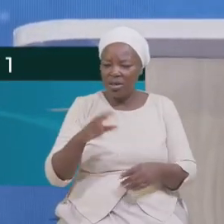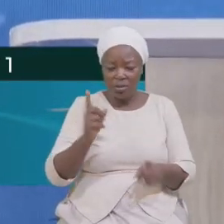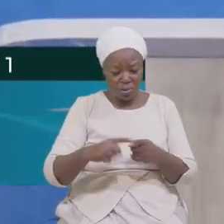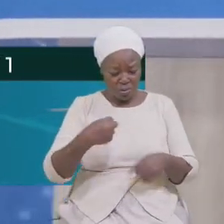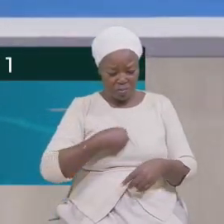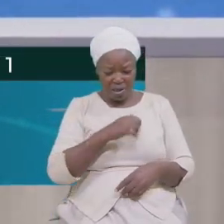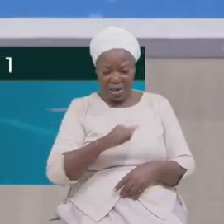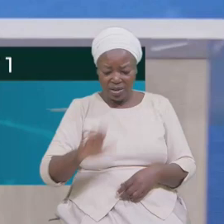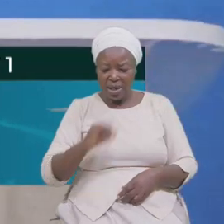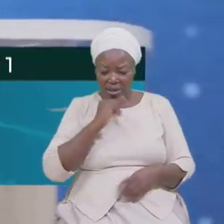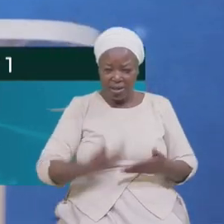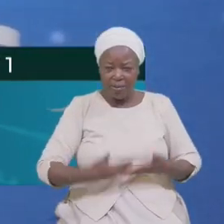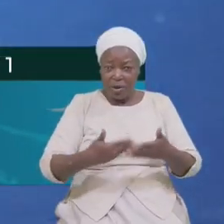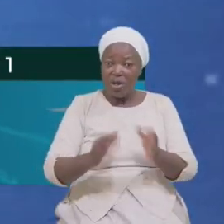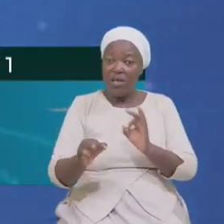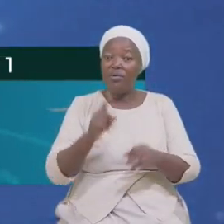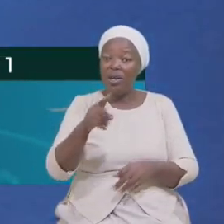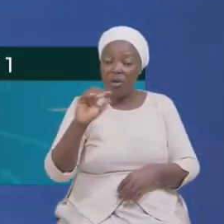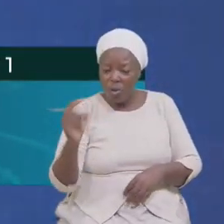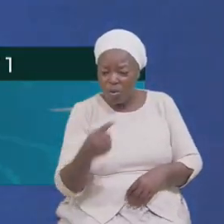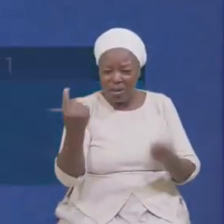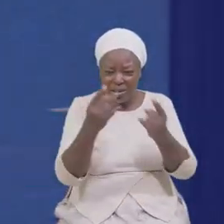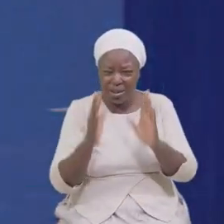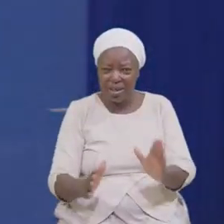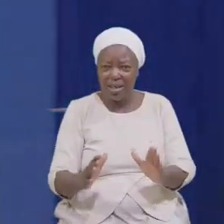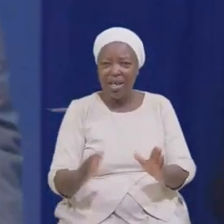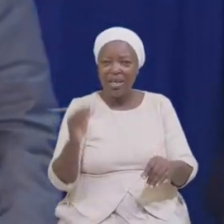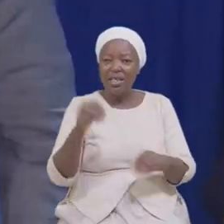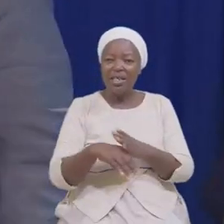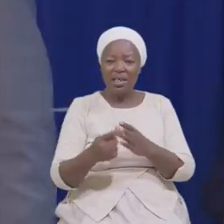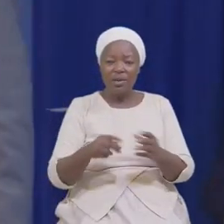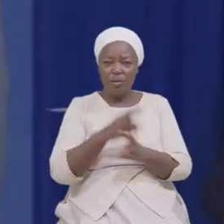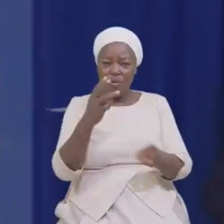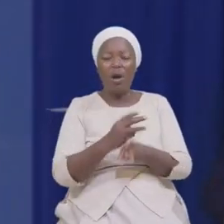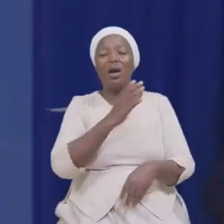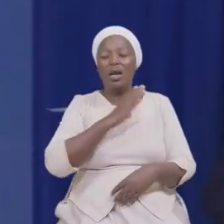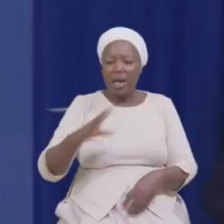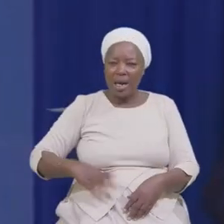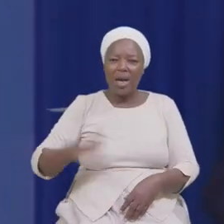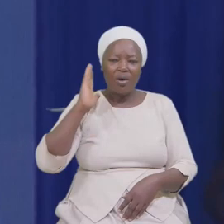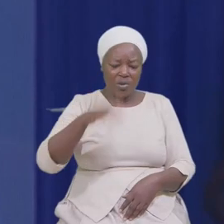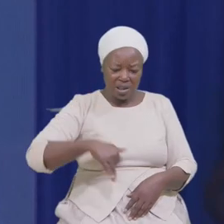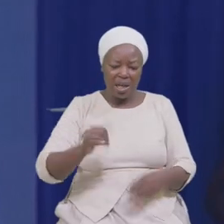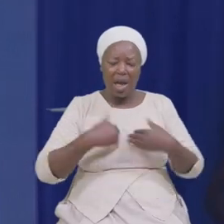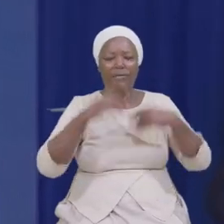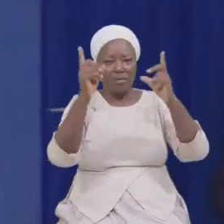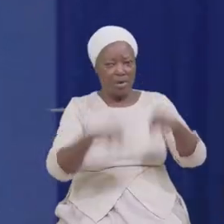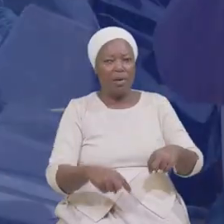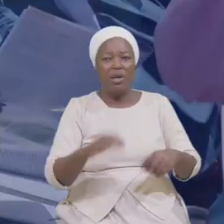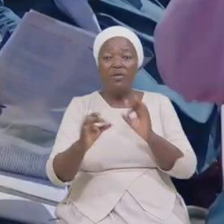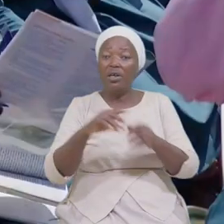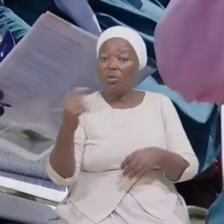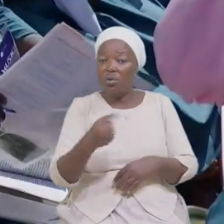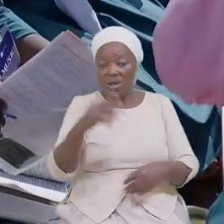born, if you were the only sinner in the world, Christ would still have come. If you were the only sick